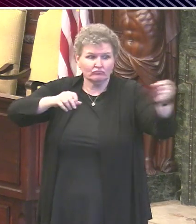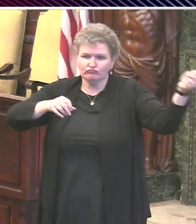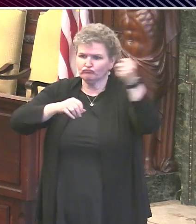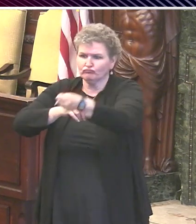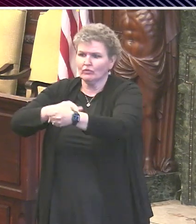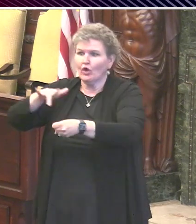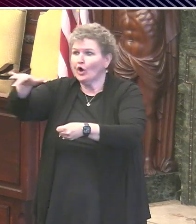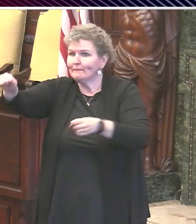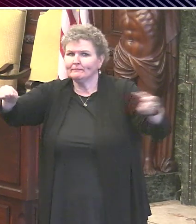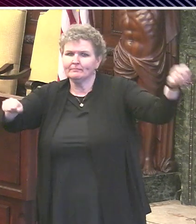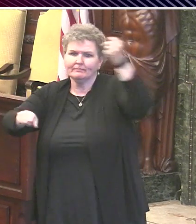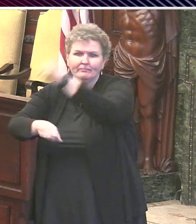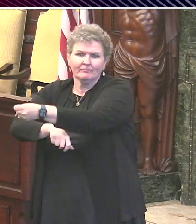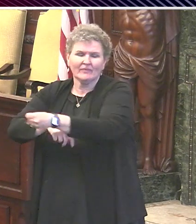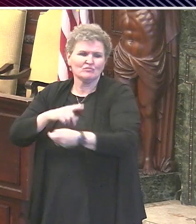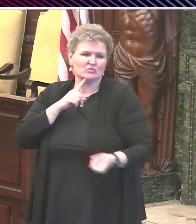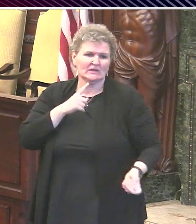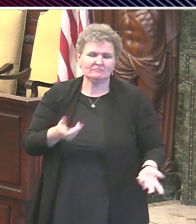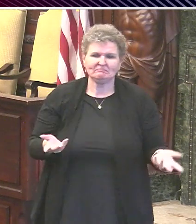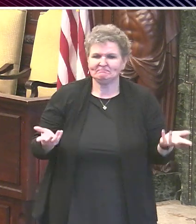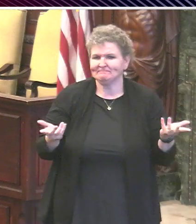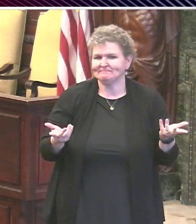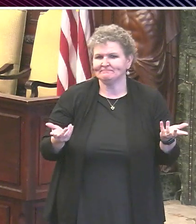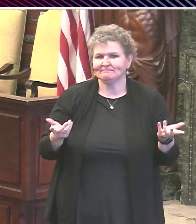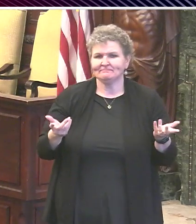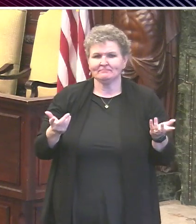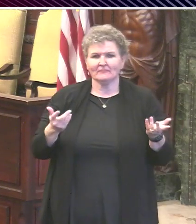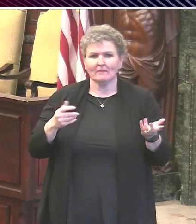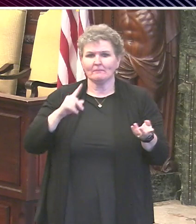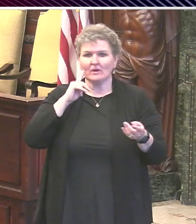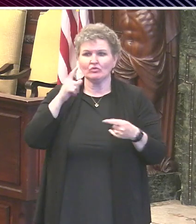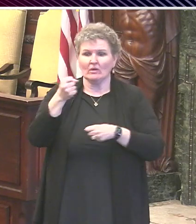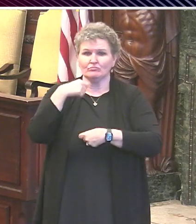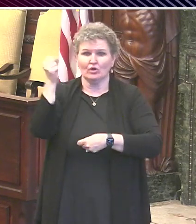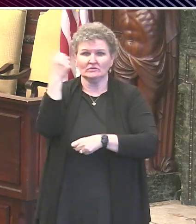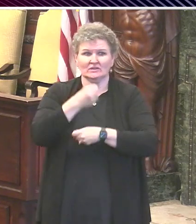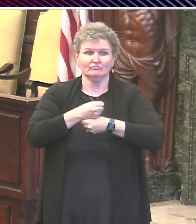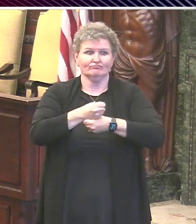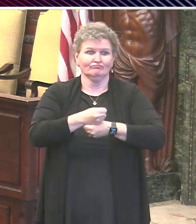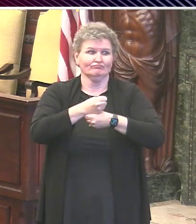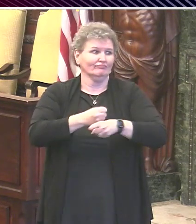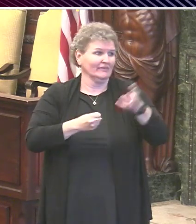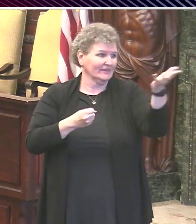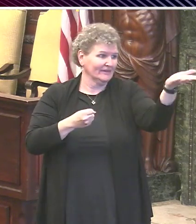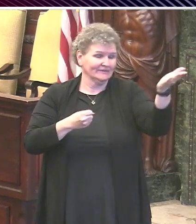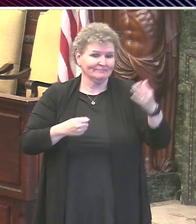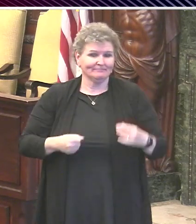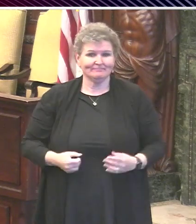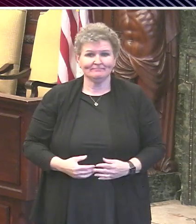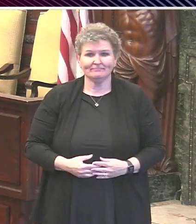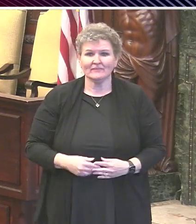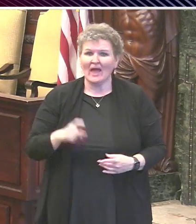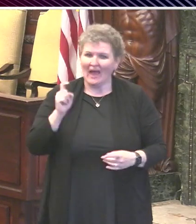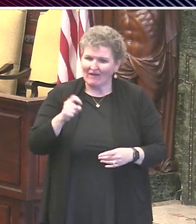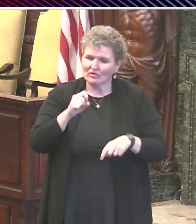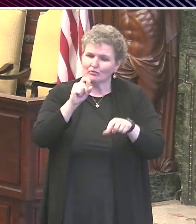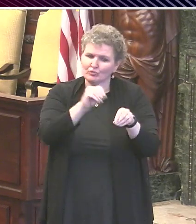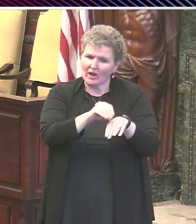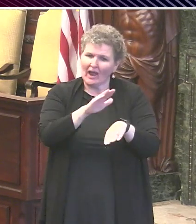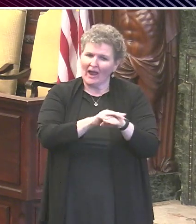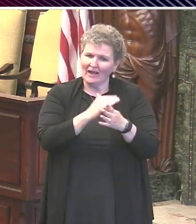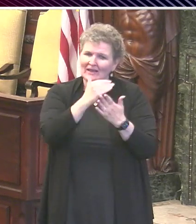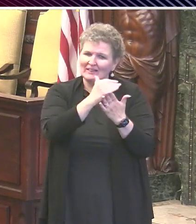do as the protesters described. All right, thank you.